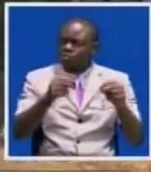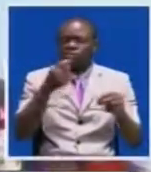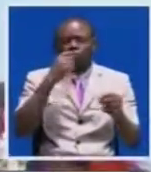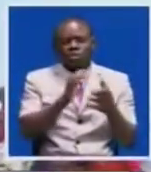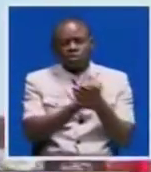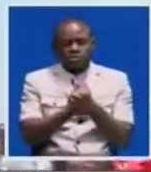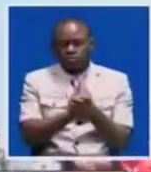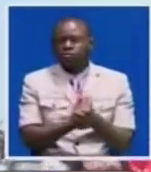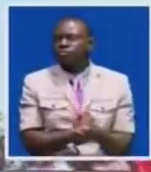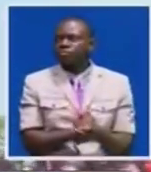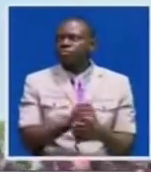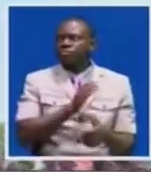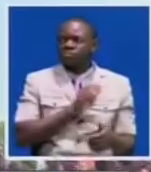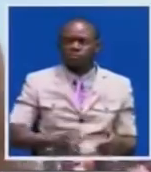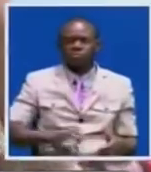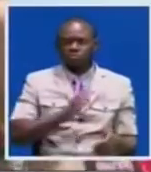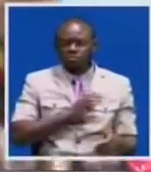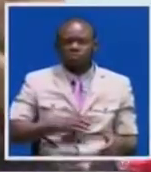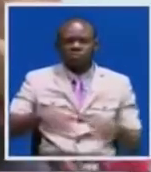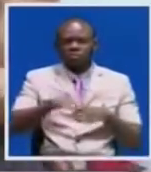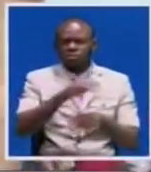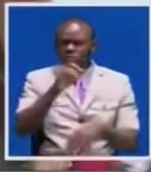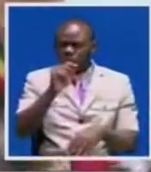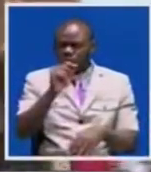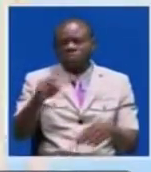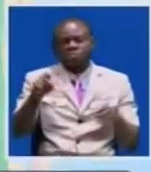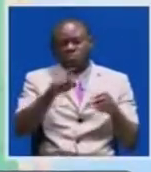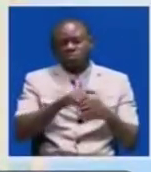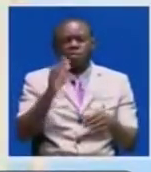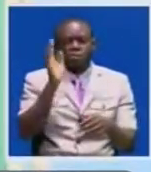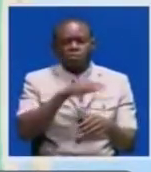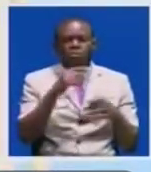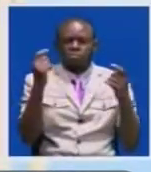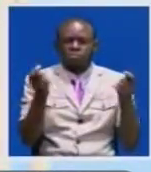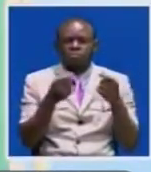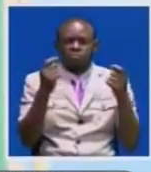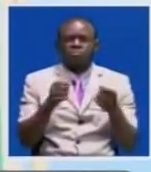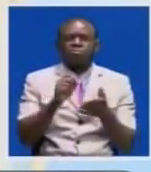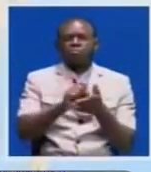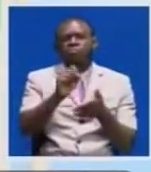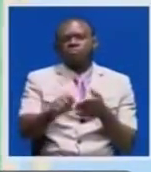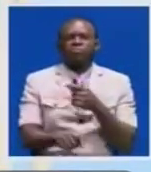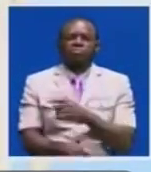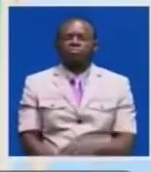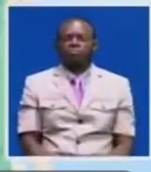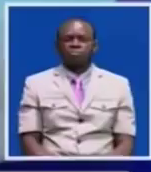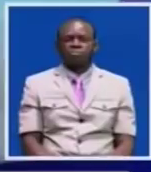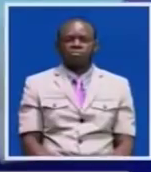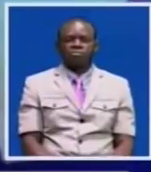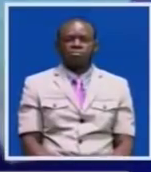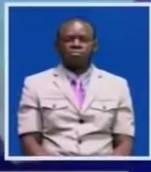in the Independence Day celebrations. Lupindula Mwewa, ZNBC News, Solwezi.